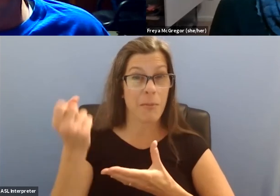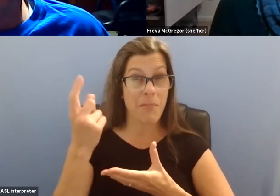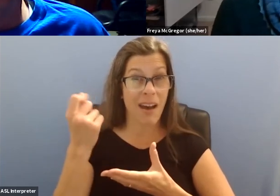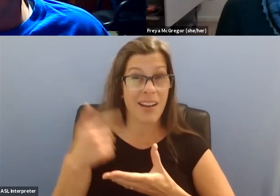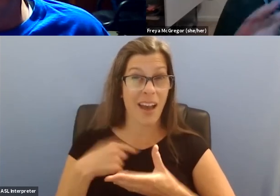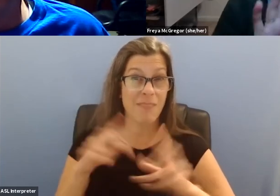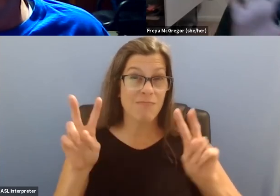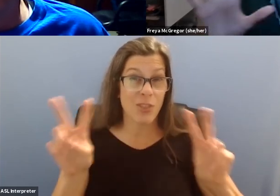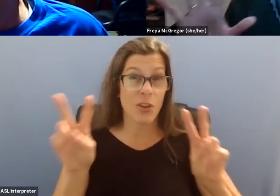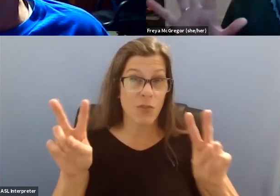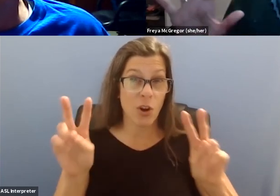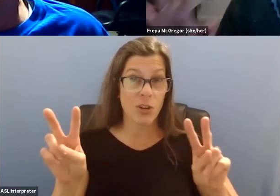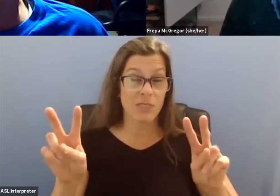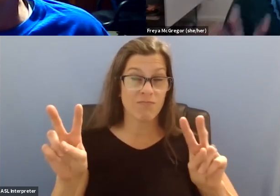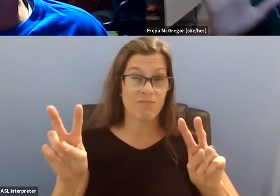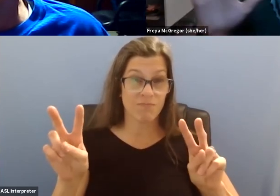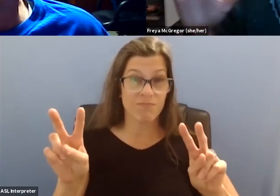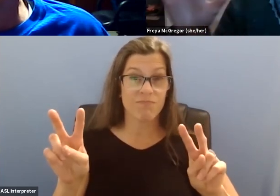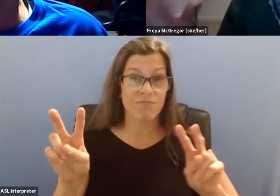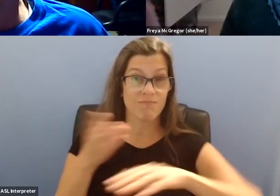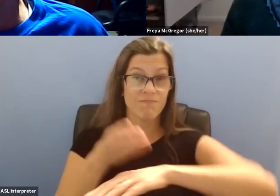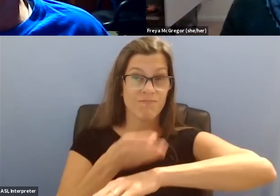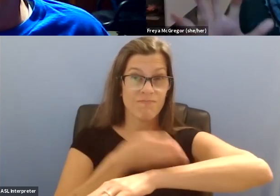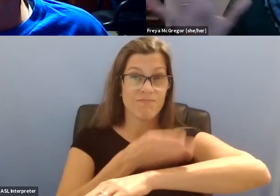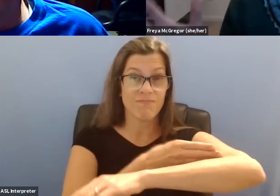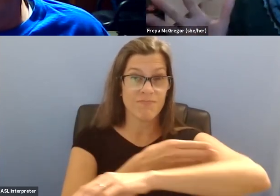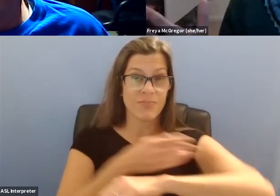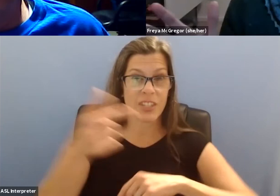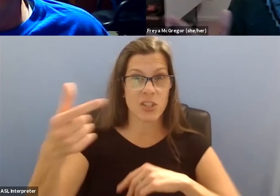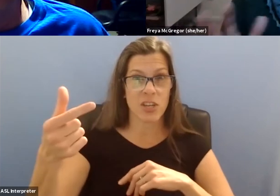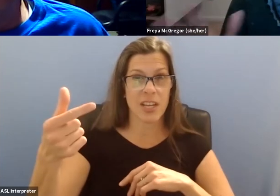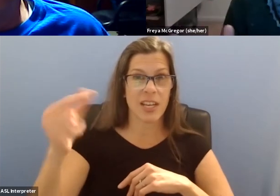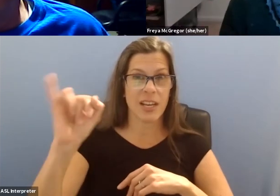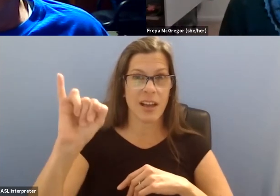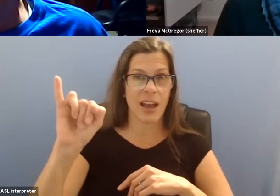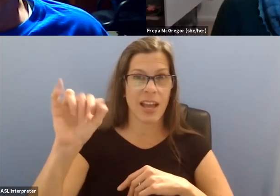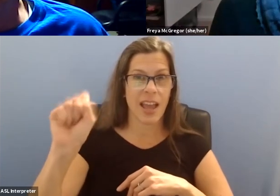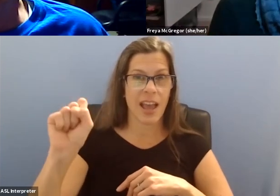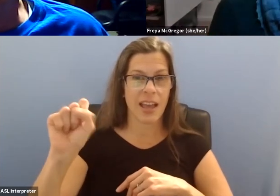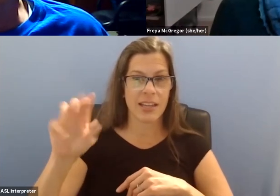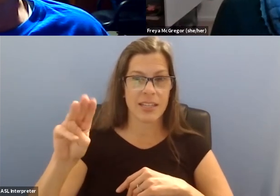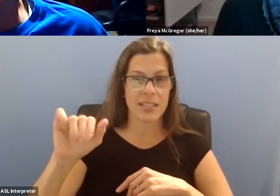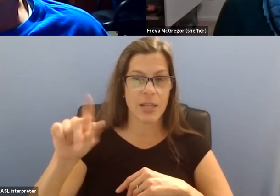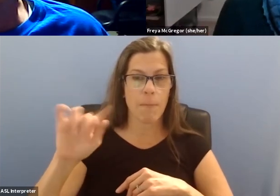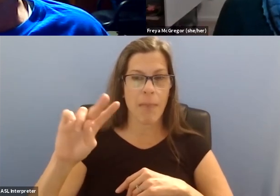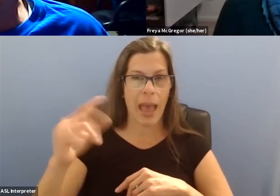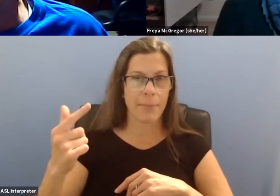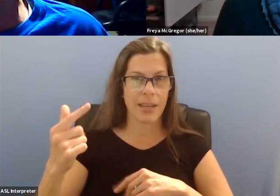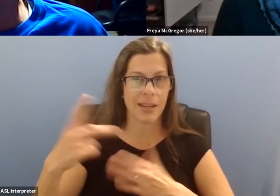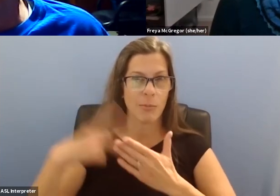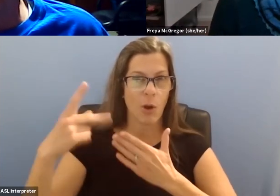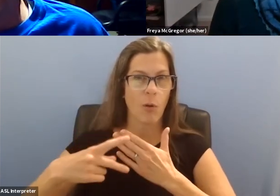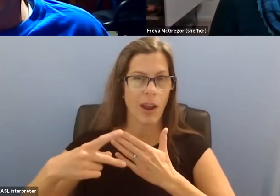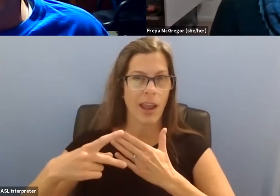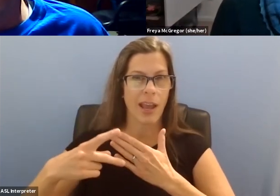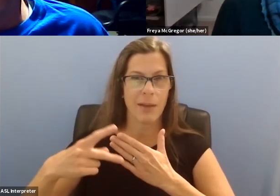a way to create that it's because it's on a GIS mapping platform. It's it's turns out to be really difficult to make it screen reader accessible,